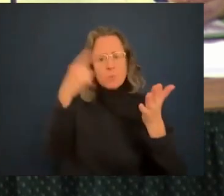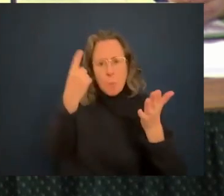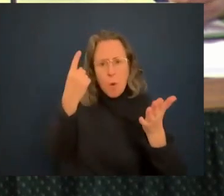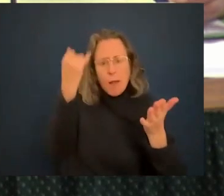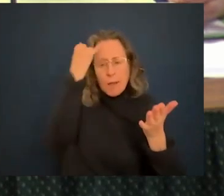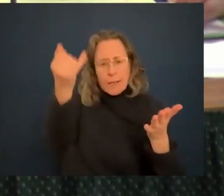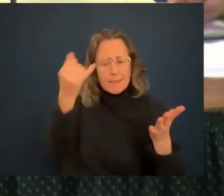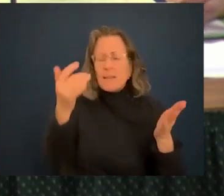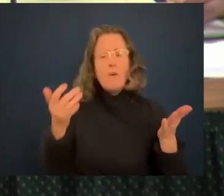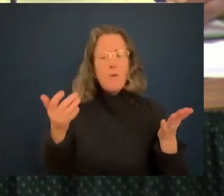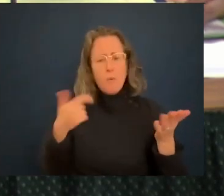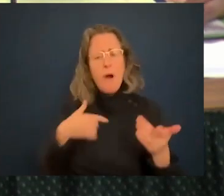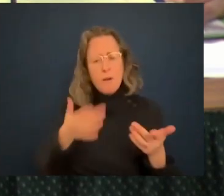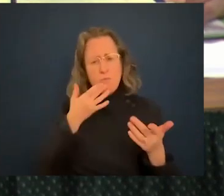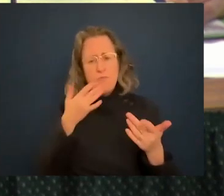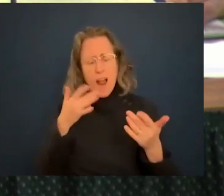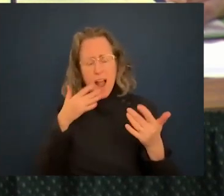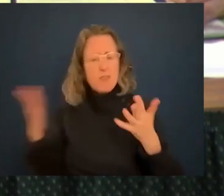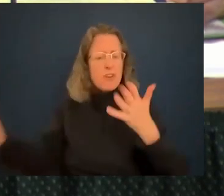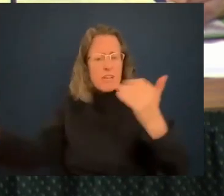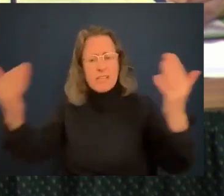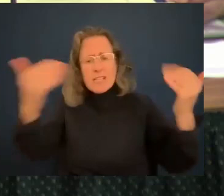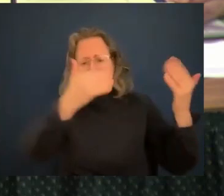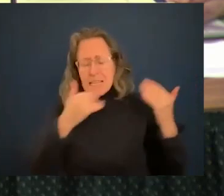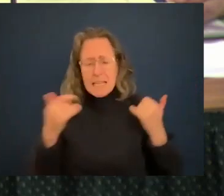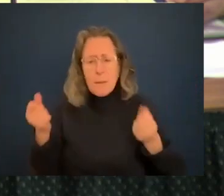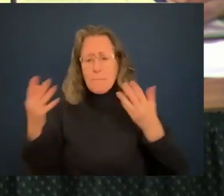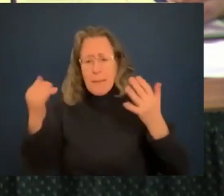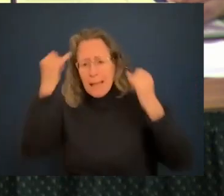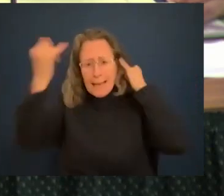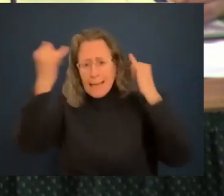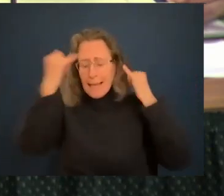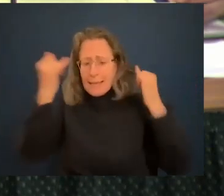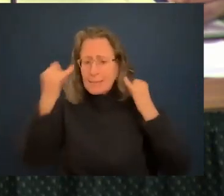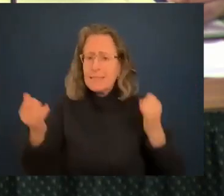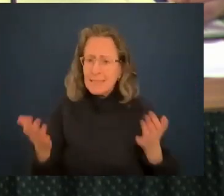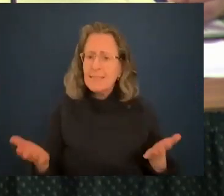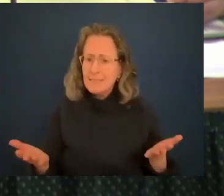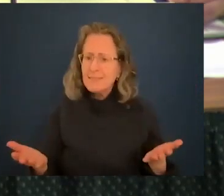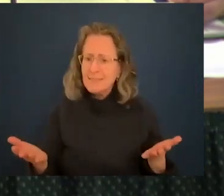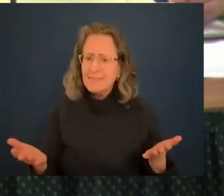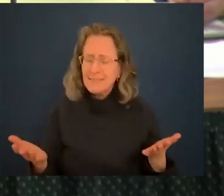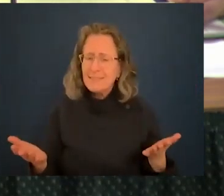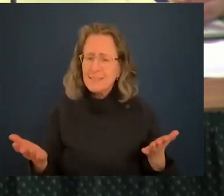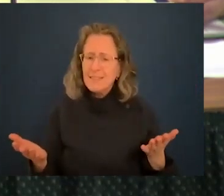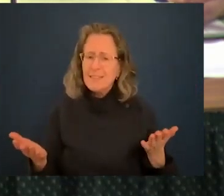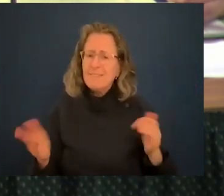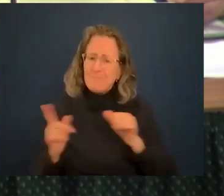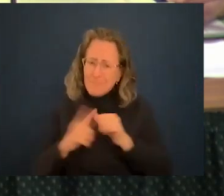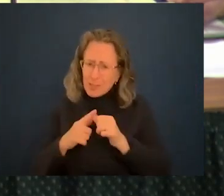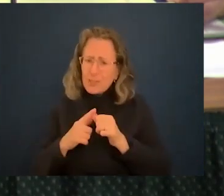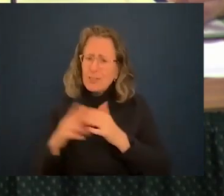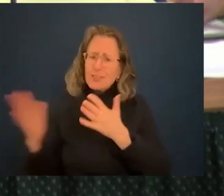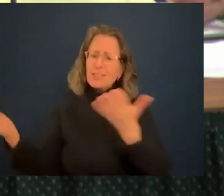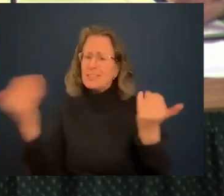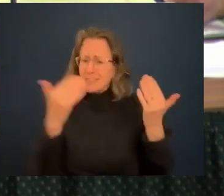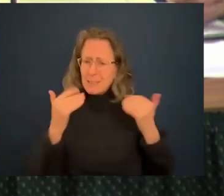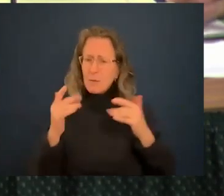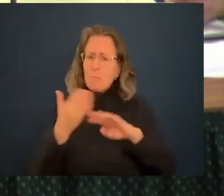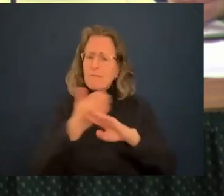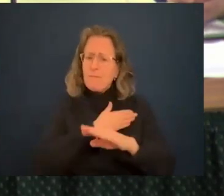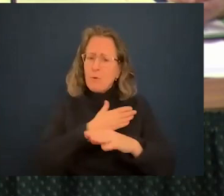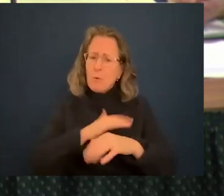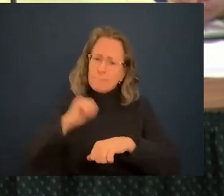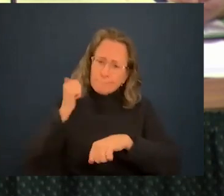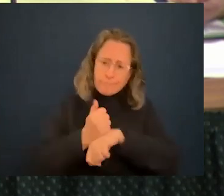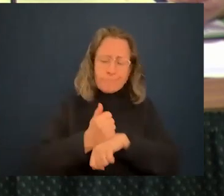having an airing of all the ideas before you know efforts are extended and so I would